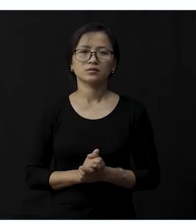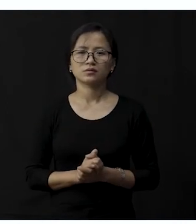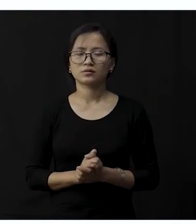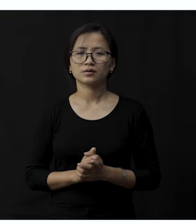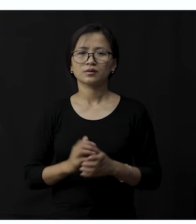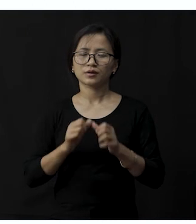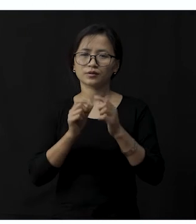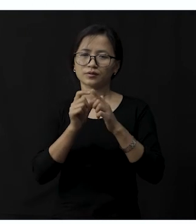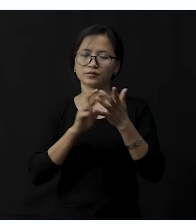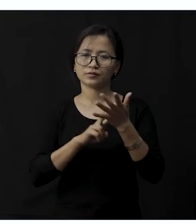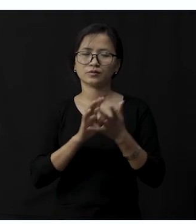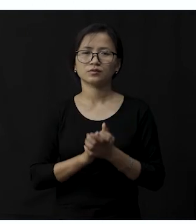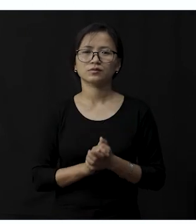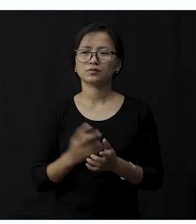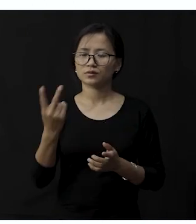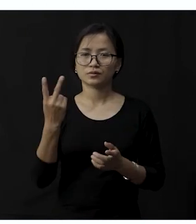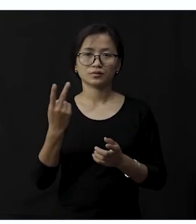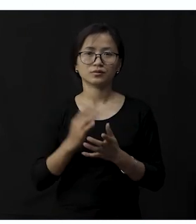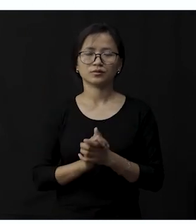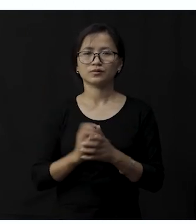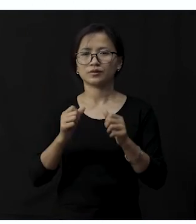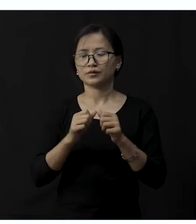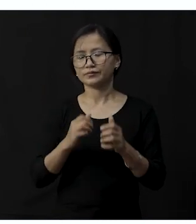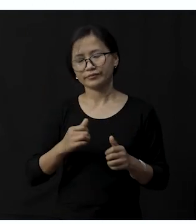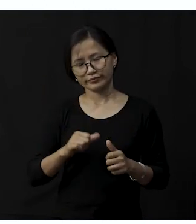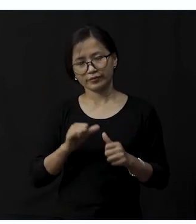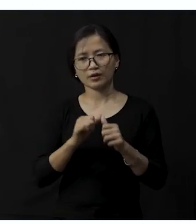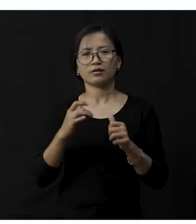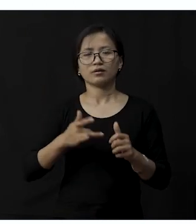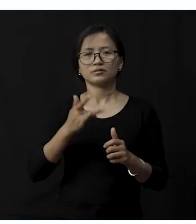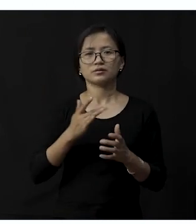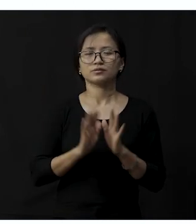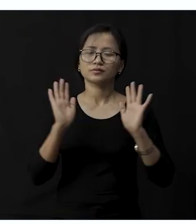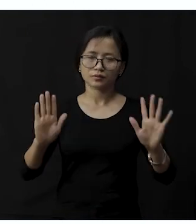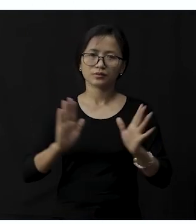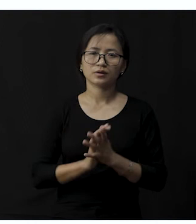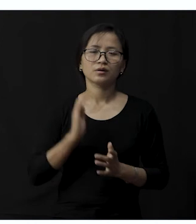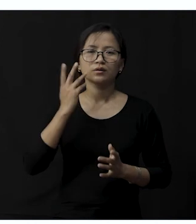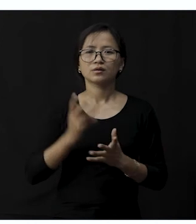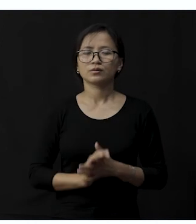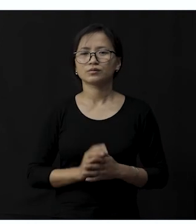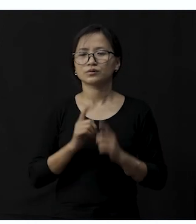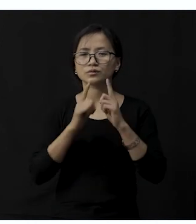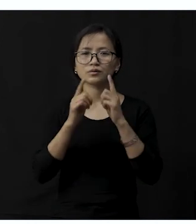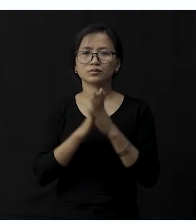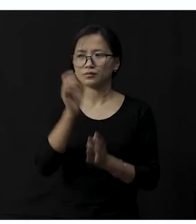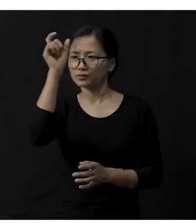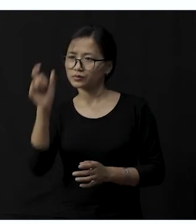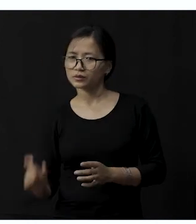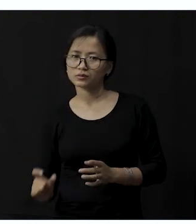So again, adventurous and brave are the two adjectives that we have. So this is how, when we